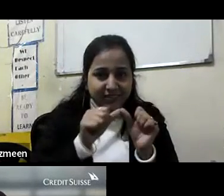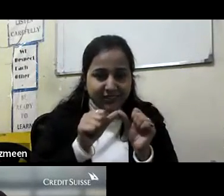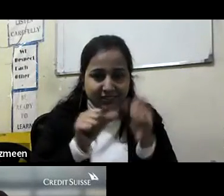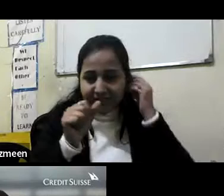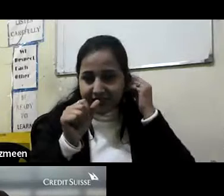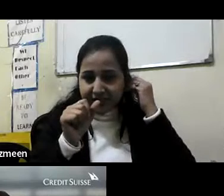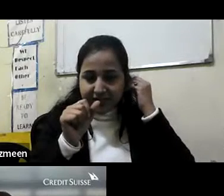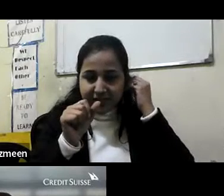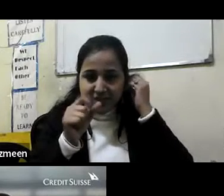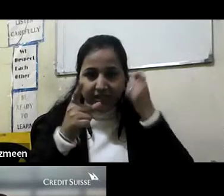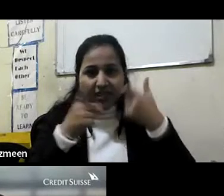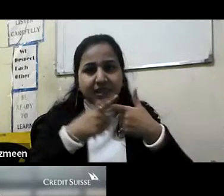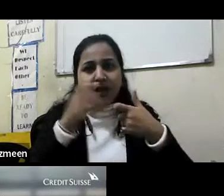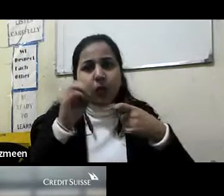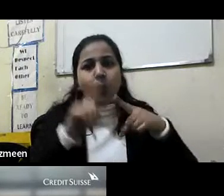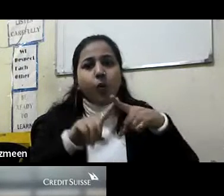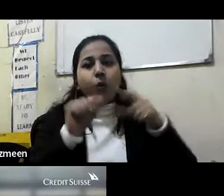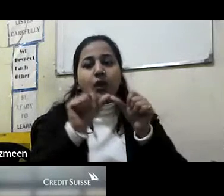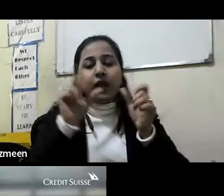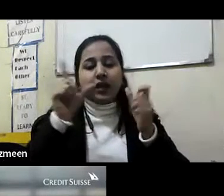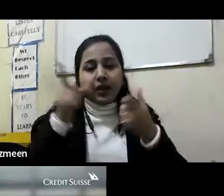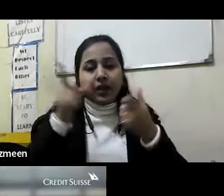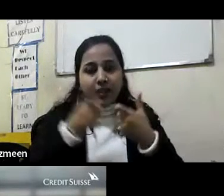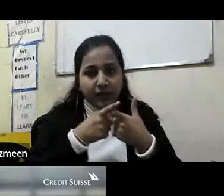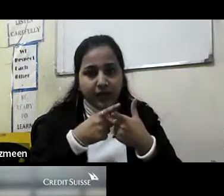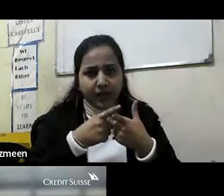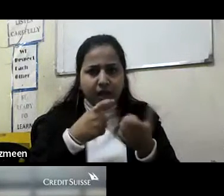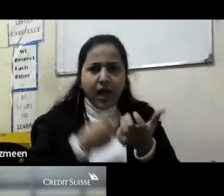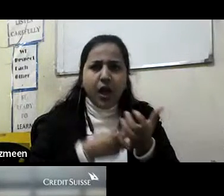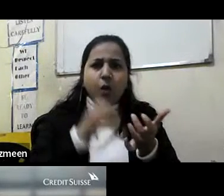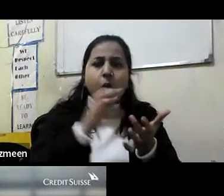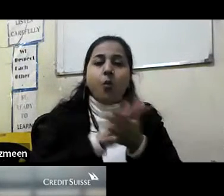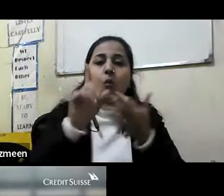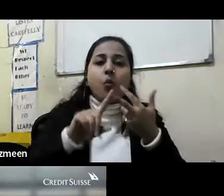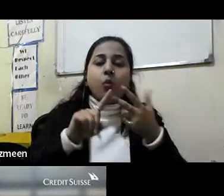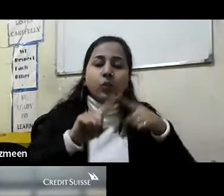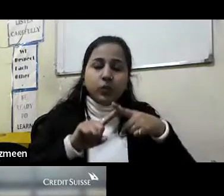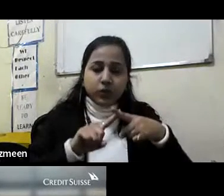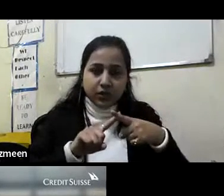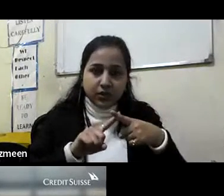Kotak Mahindra Bank Limited. Rohit is amongst India's most